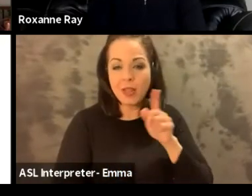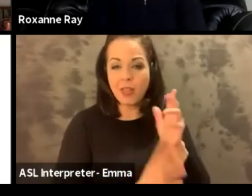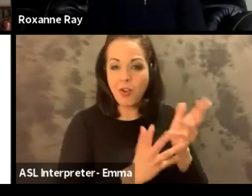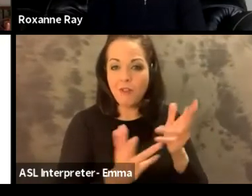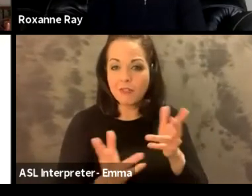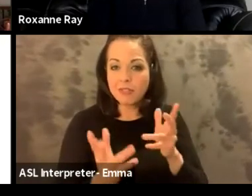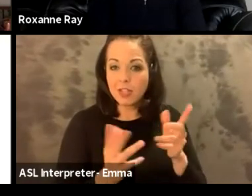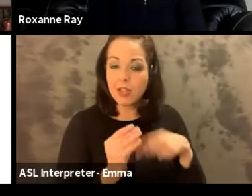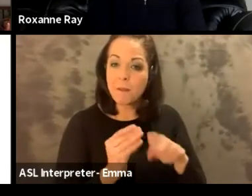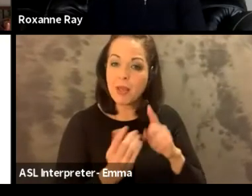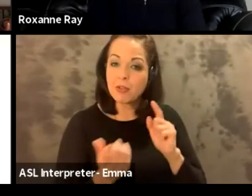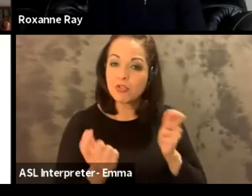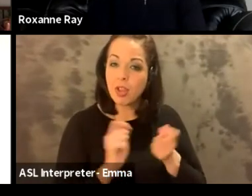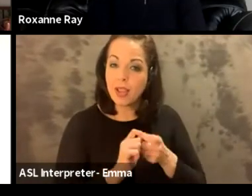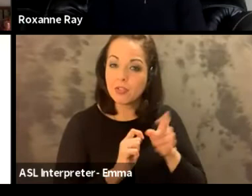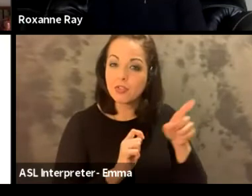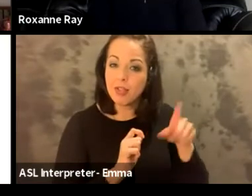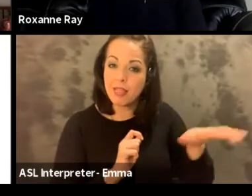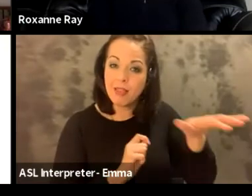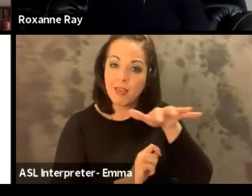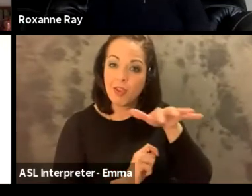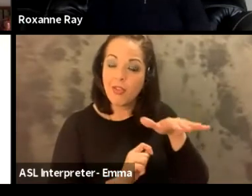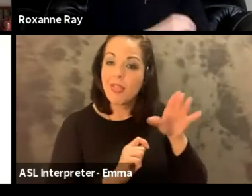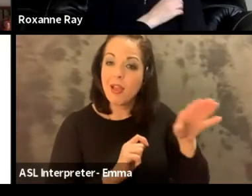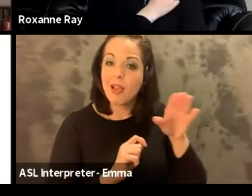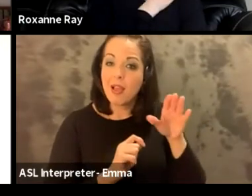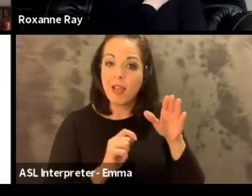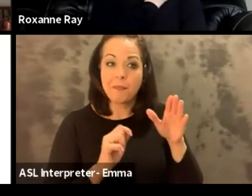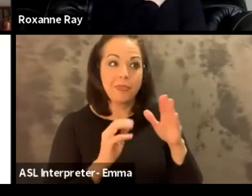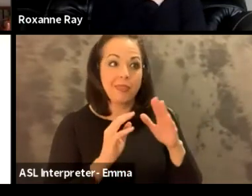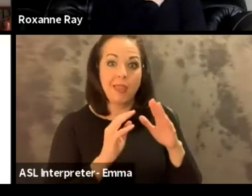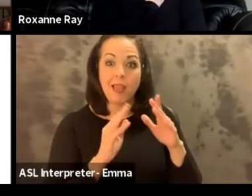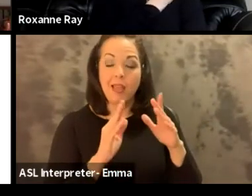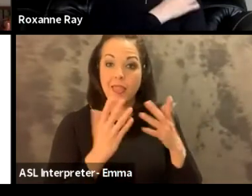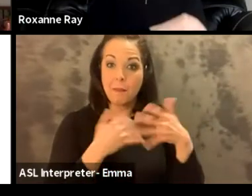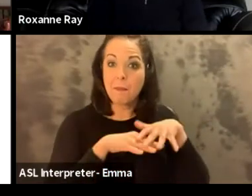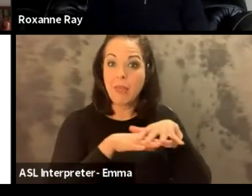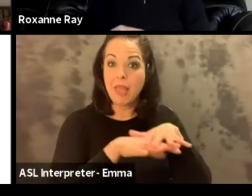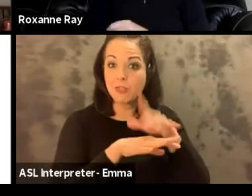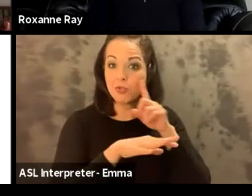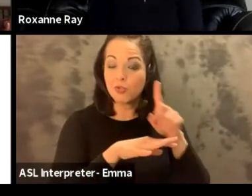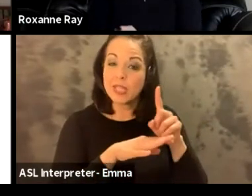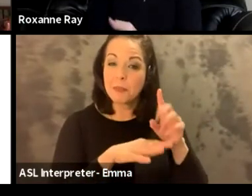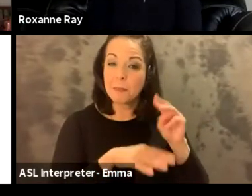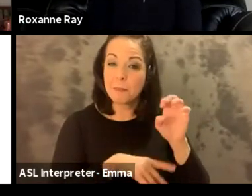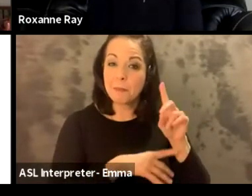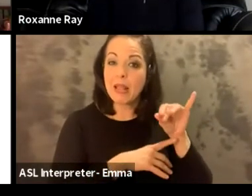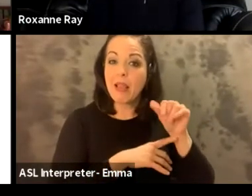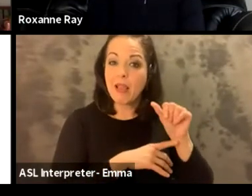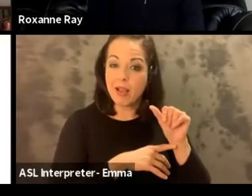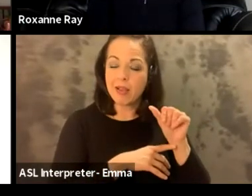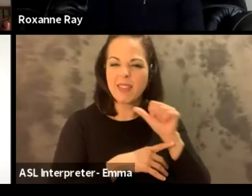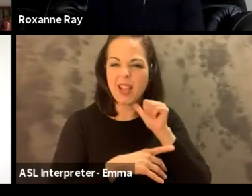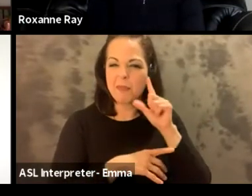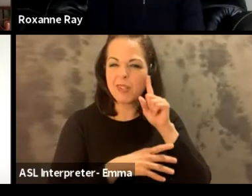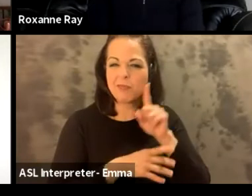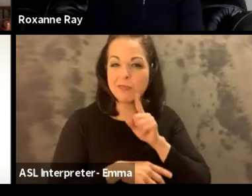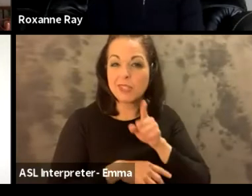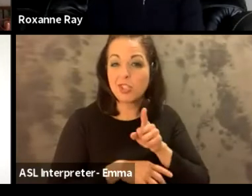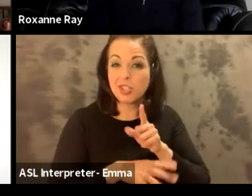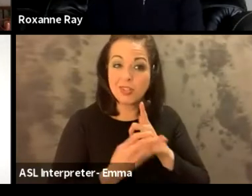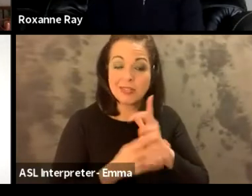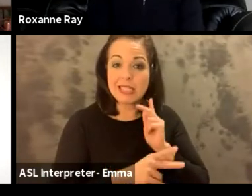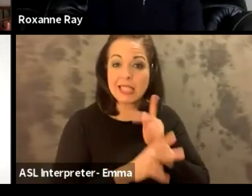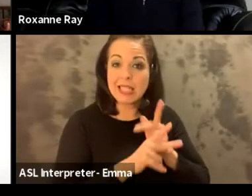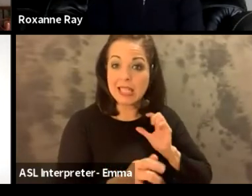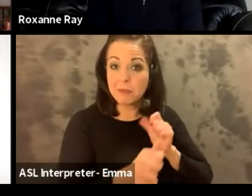change in the houses of mainstream media, I'm not sure are keeping pace with the conversations